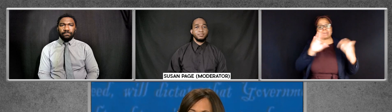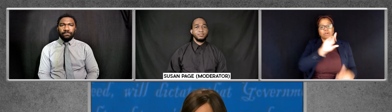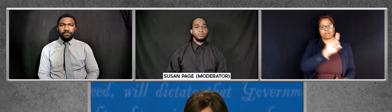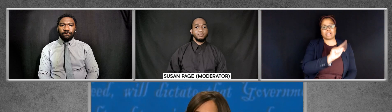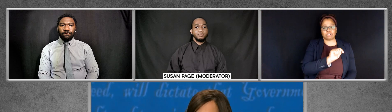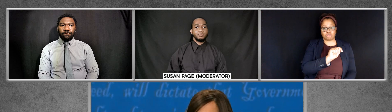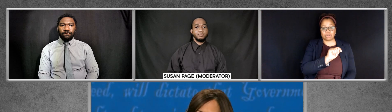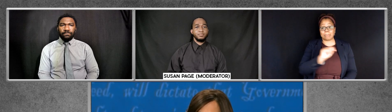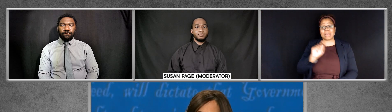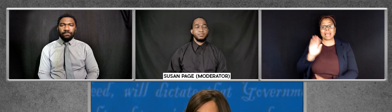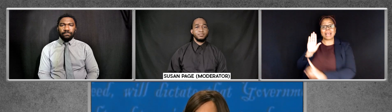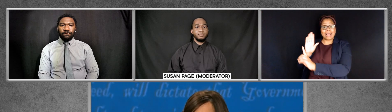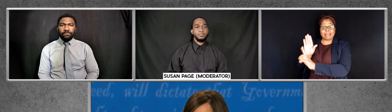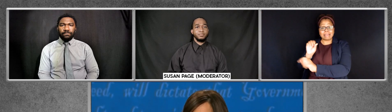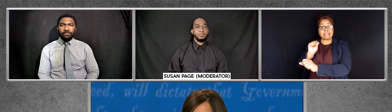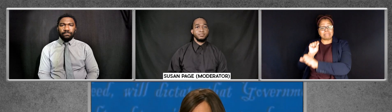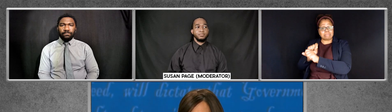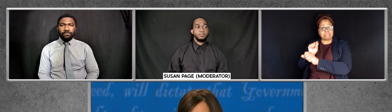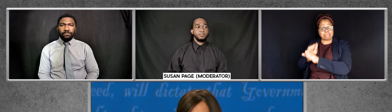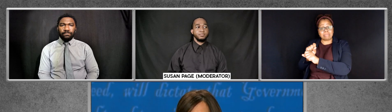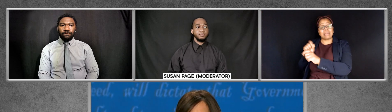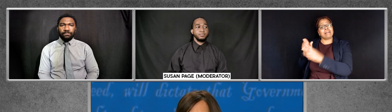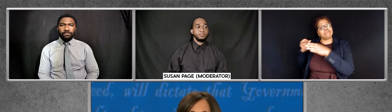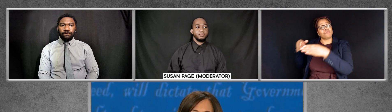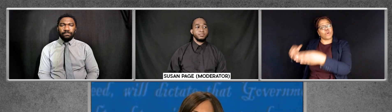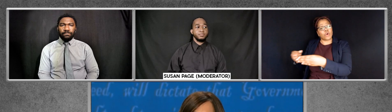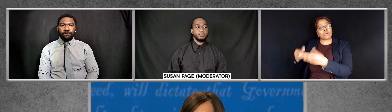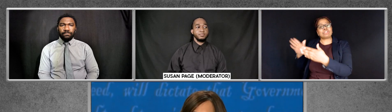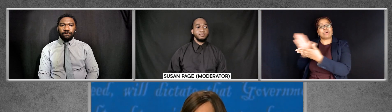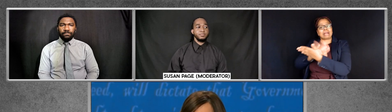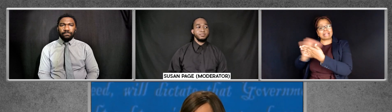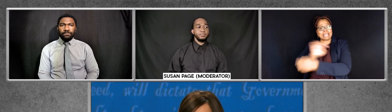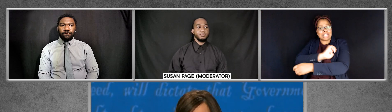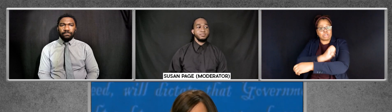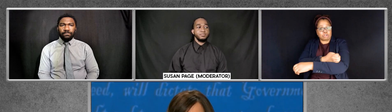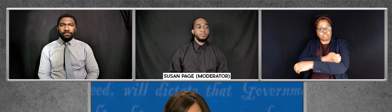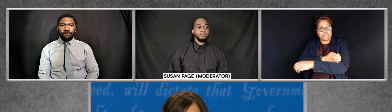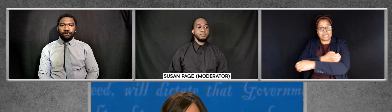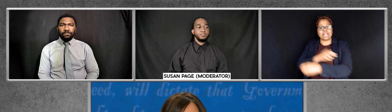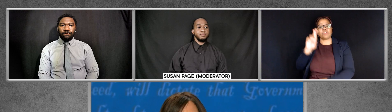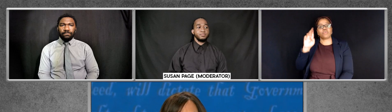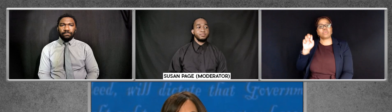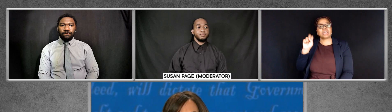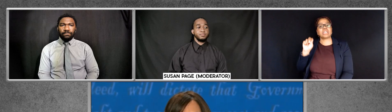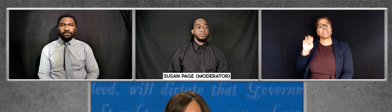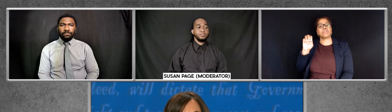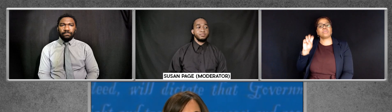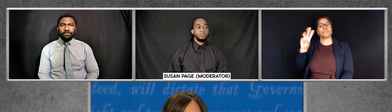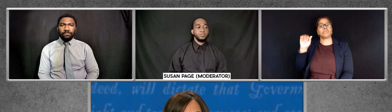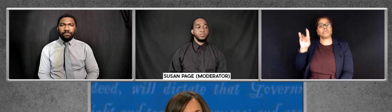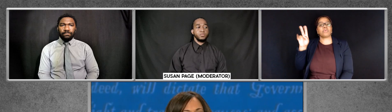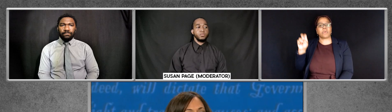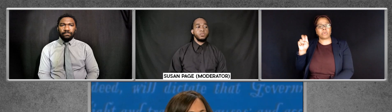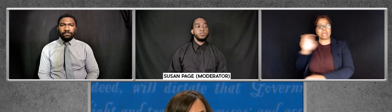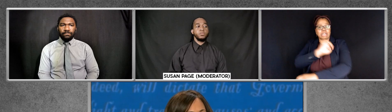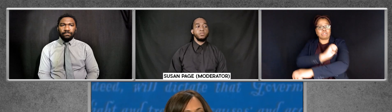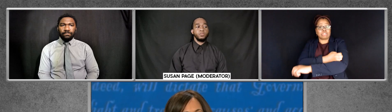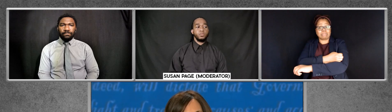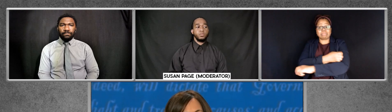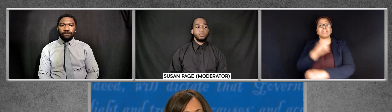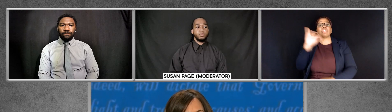energy and renewable energy. Because you see, Joe understands that the west coast of our country is